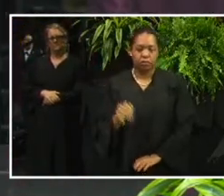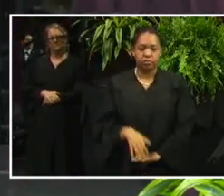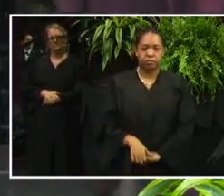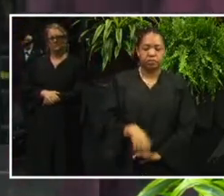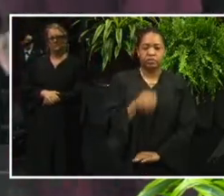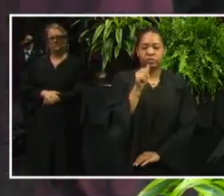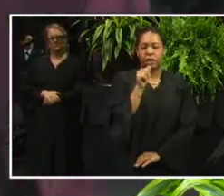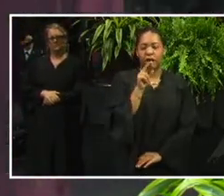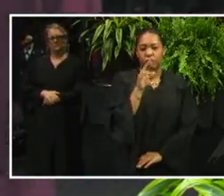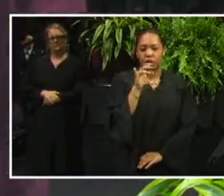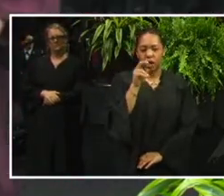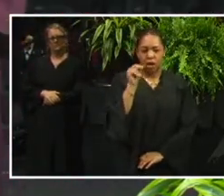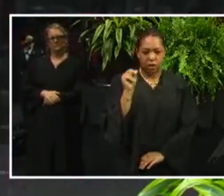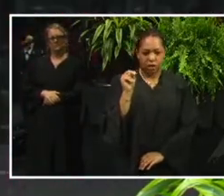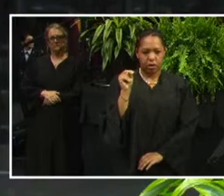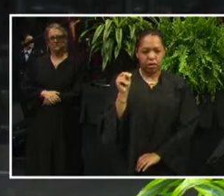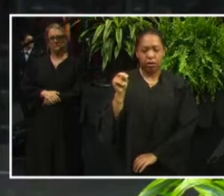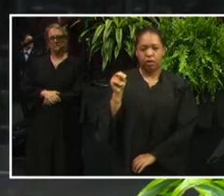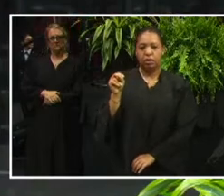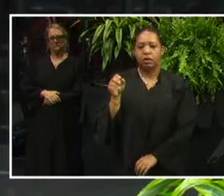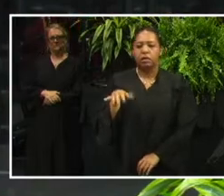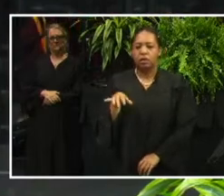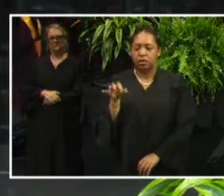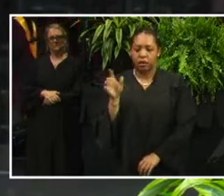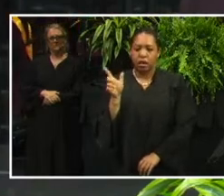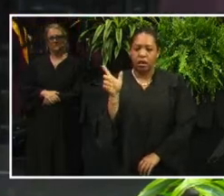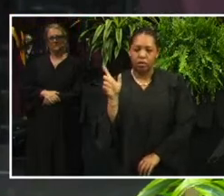Ariana Nichelle Youngblood.